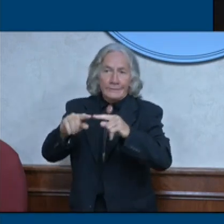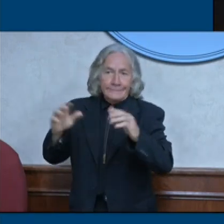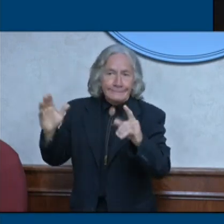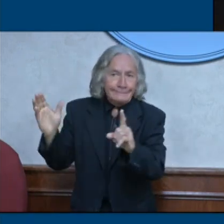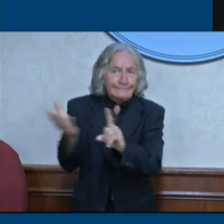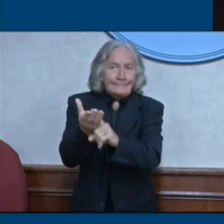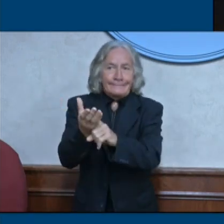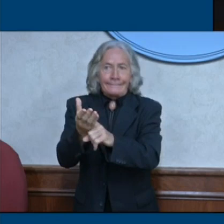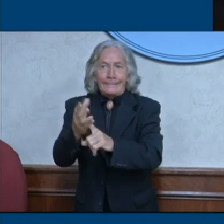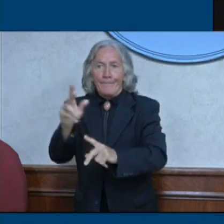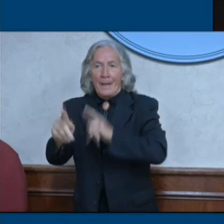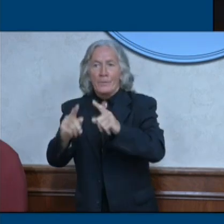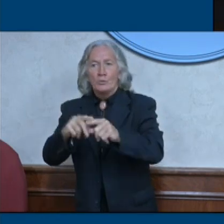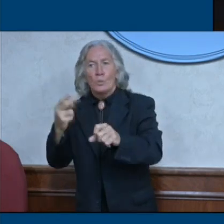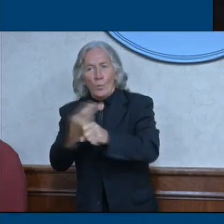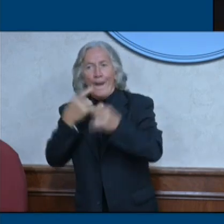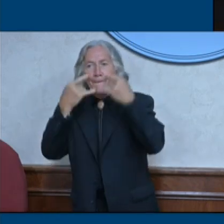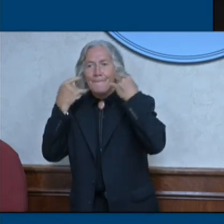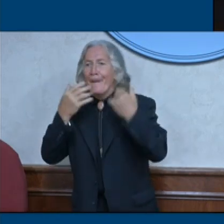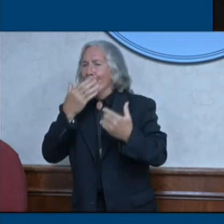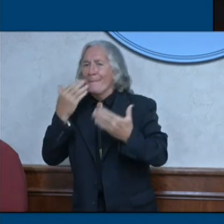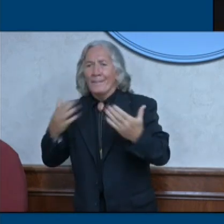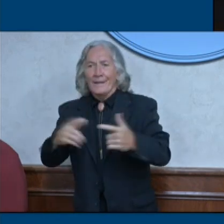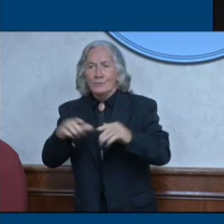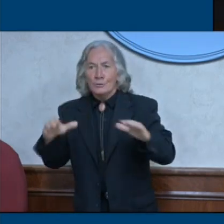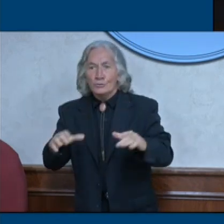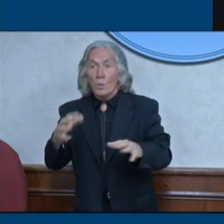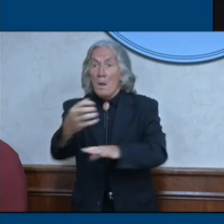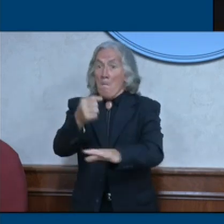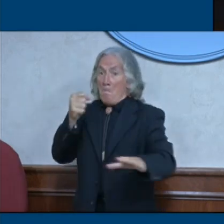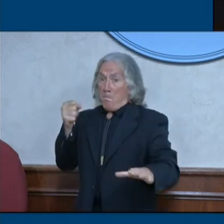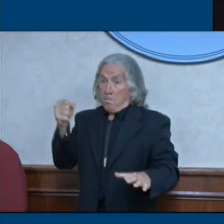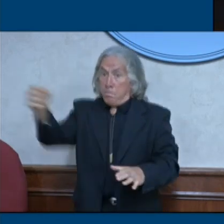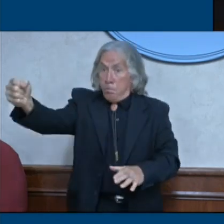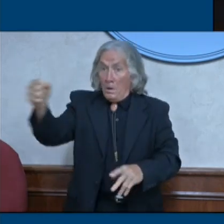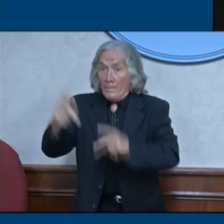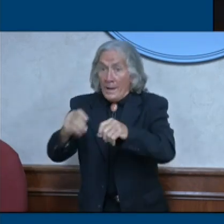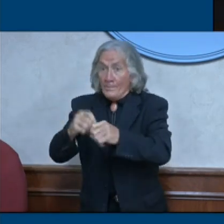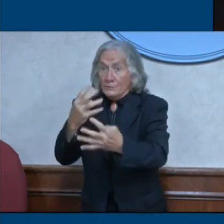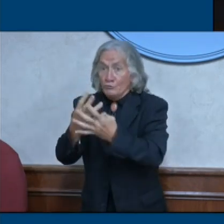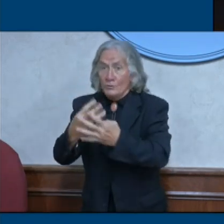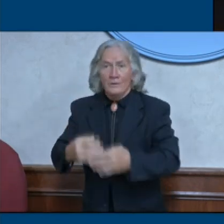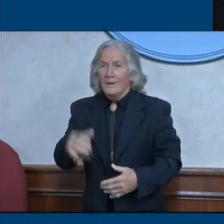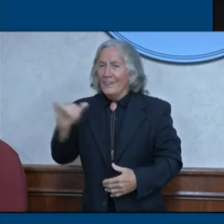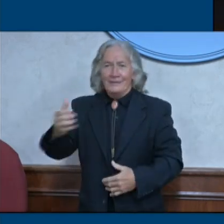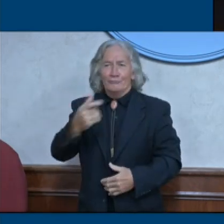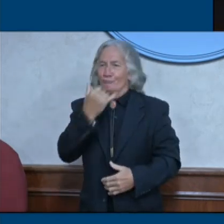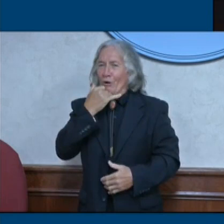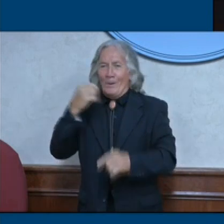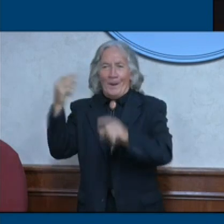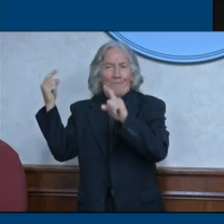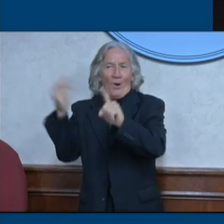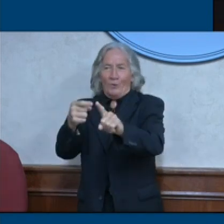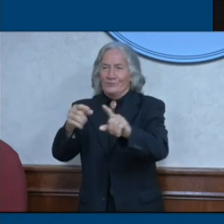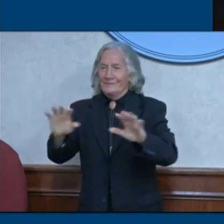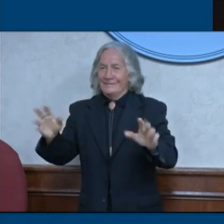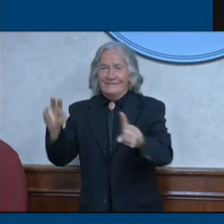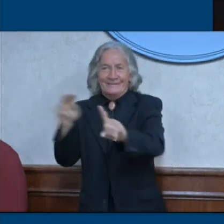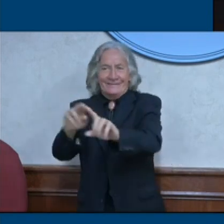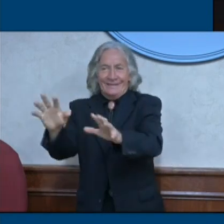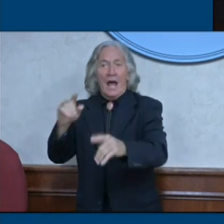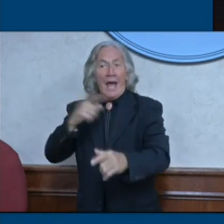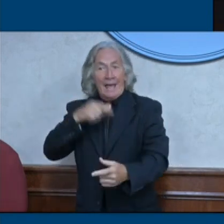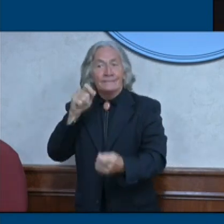wearing a mask is the best thing to do. Putting people in jail, however, is the wrong approach for this thing, and